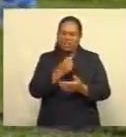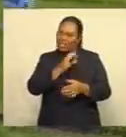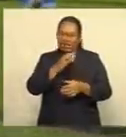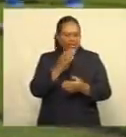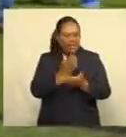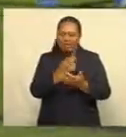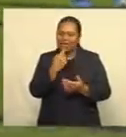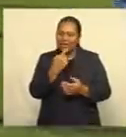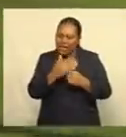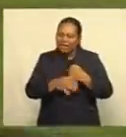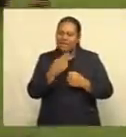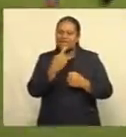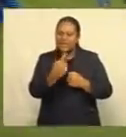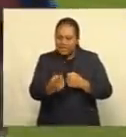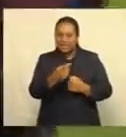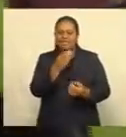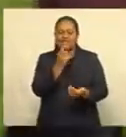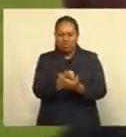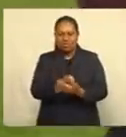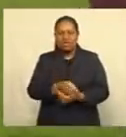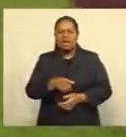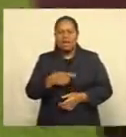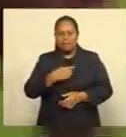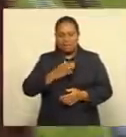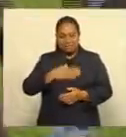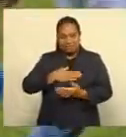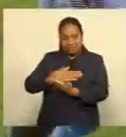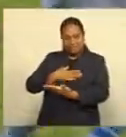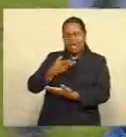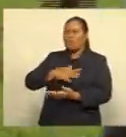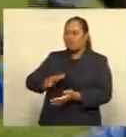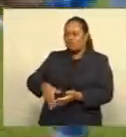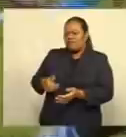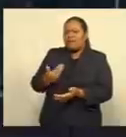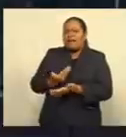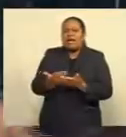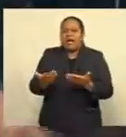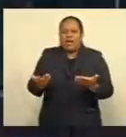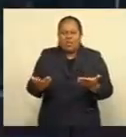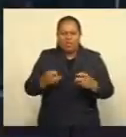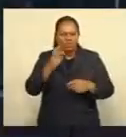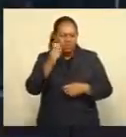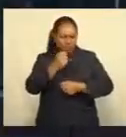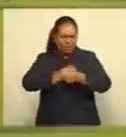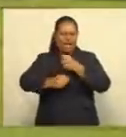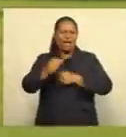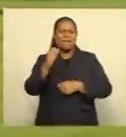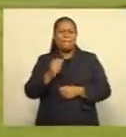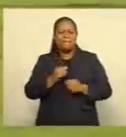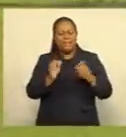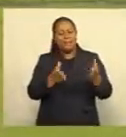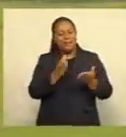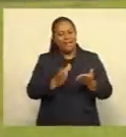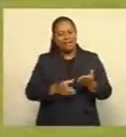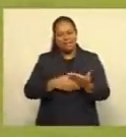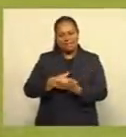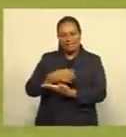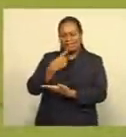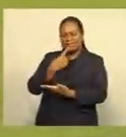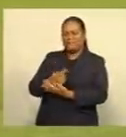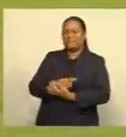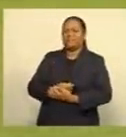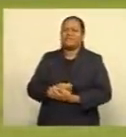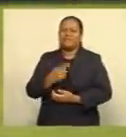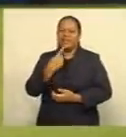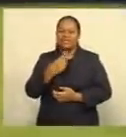what encouraged me, I wanted to feel exactly what I was giving them. That is help transfer to rugby. Suva coach Sakaraya